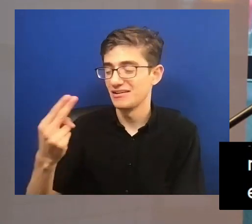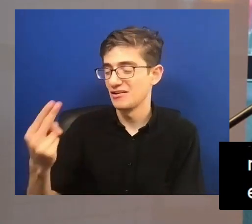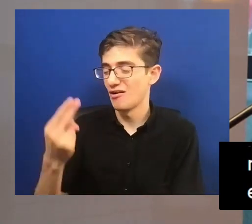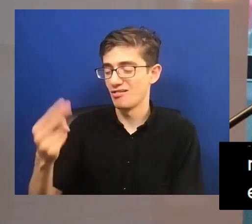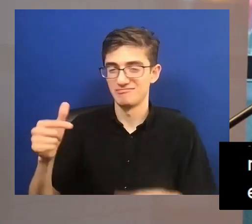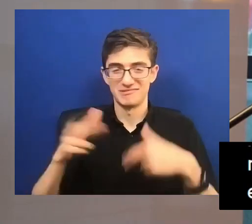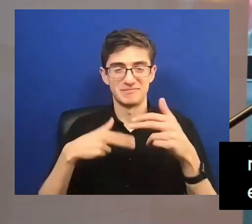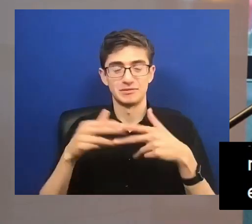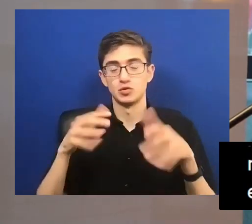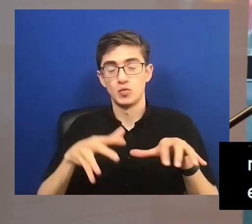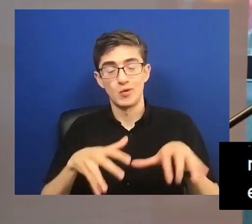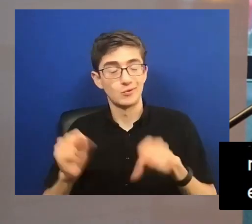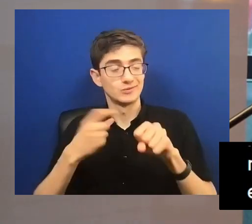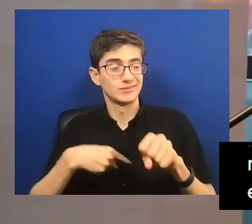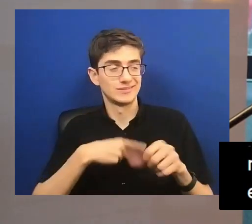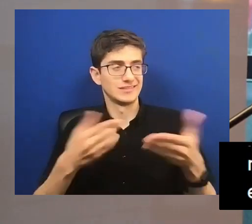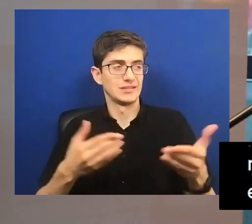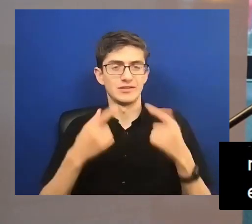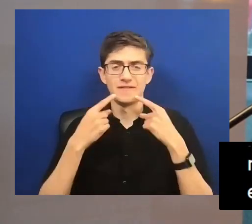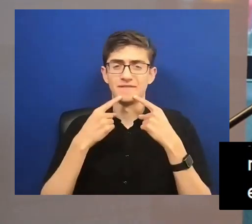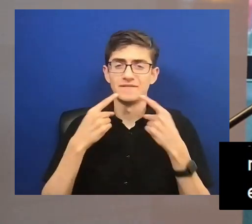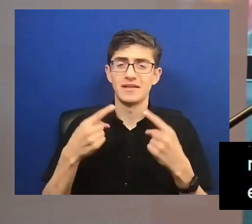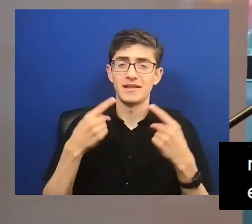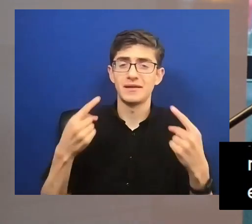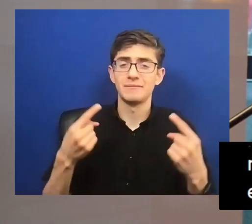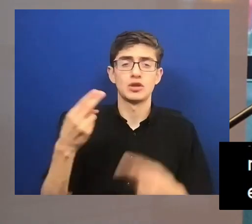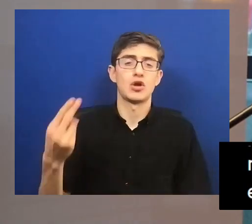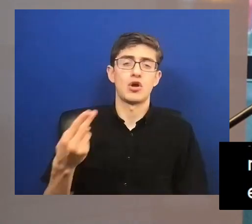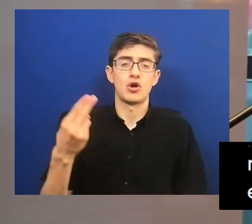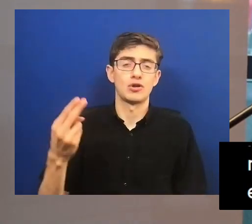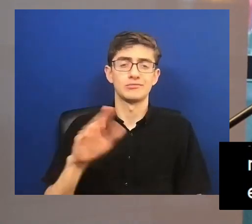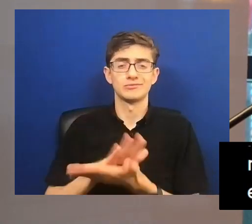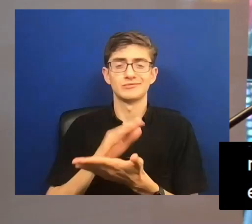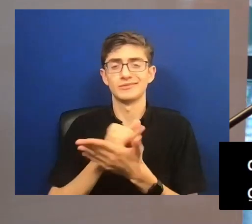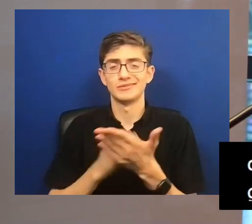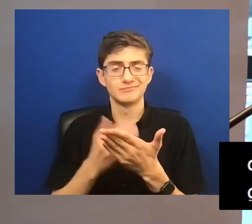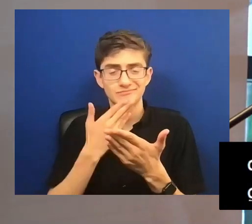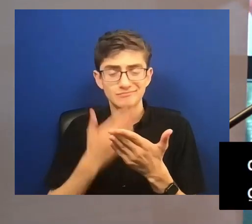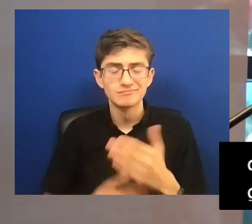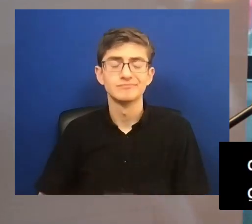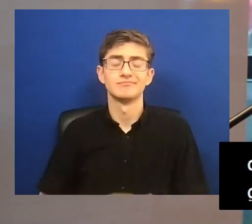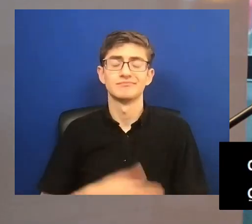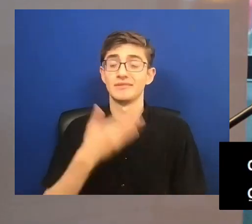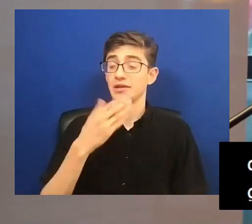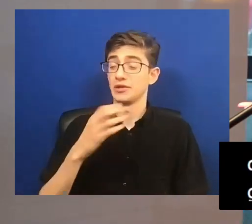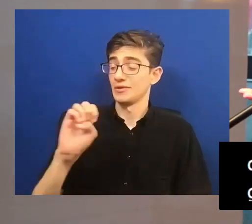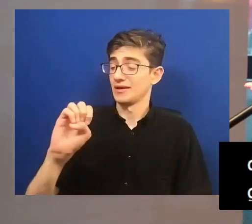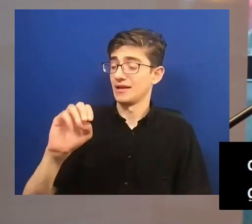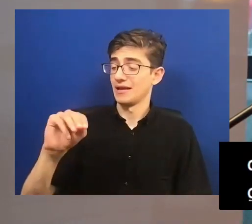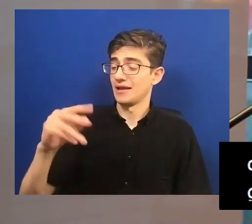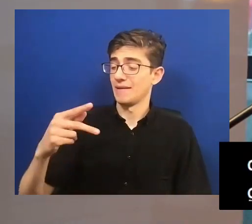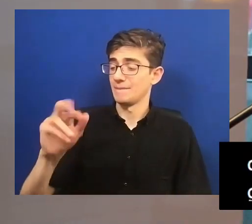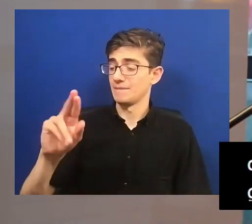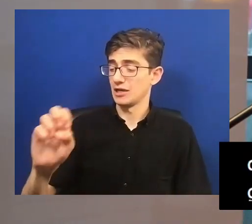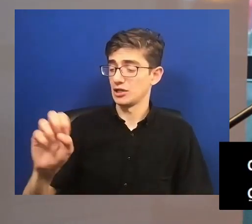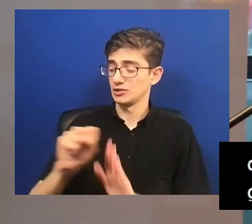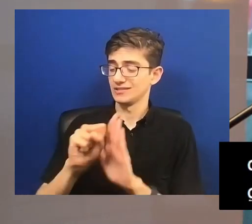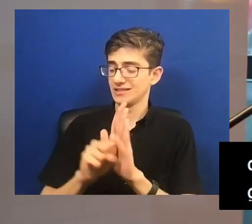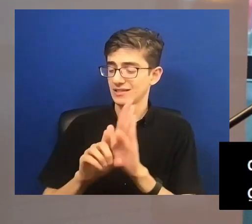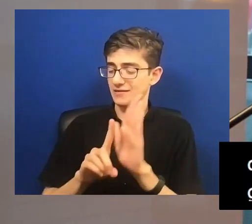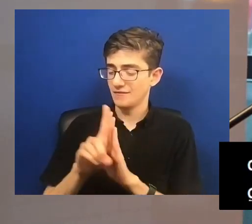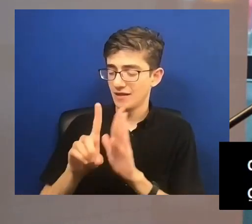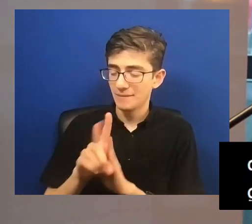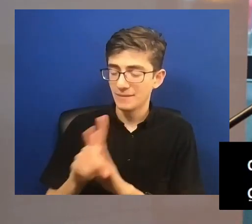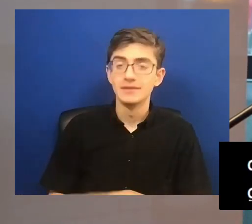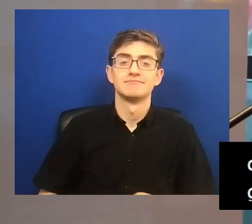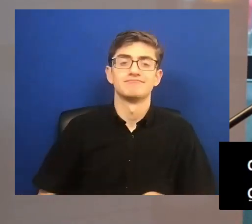the famed Harlem School of the Arts. Thank you to Empire State Development, the ConnectALL office, the New York